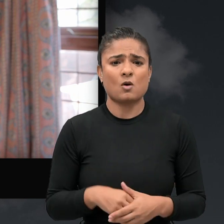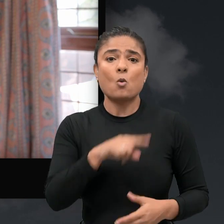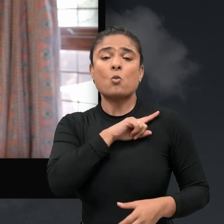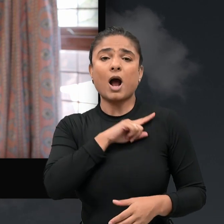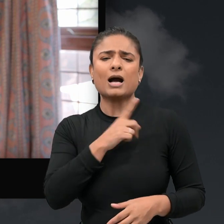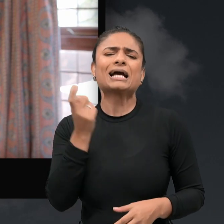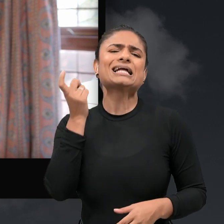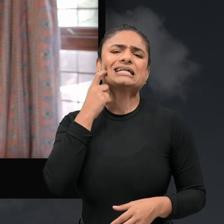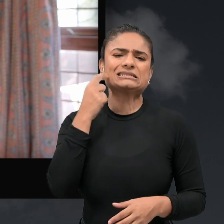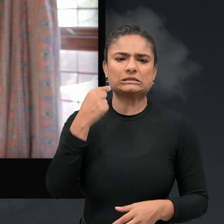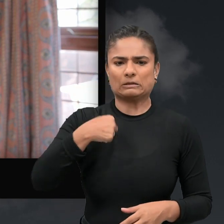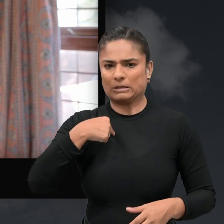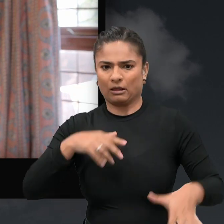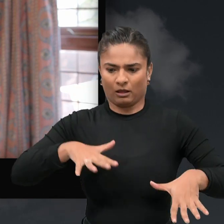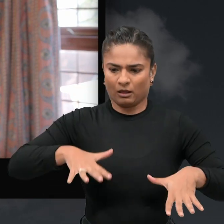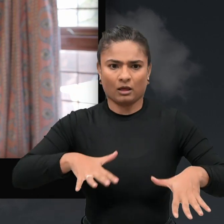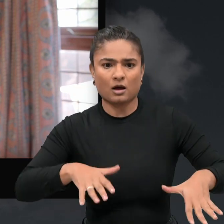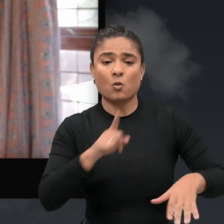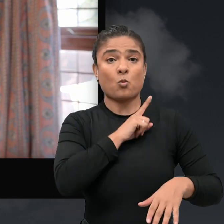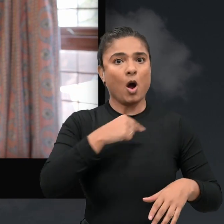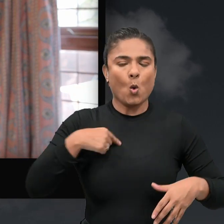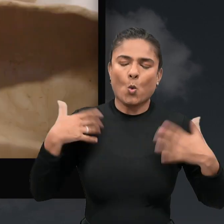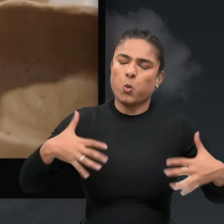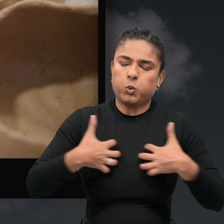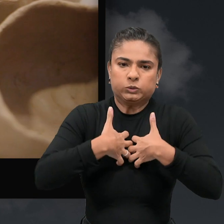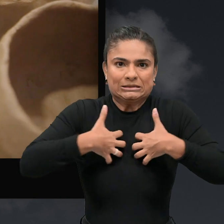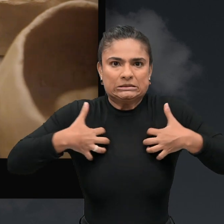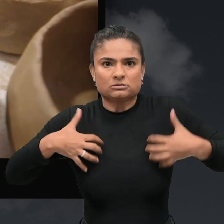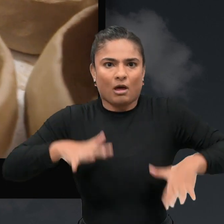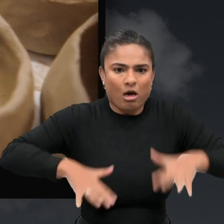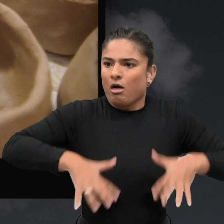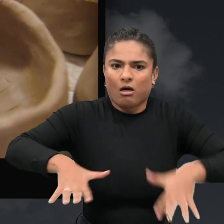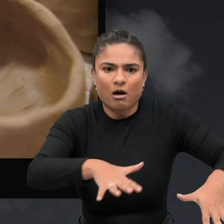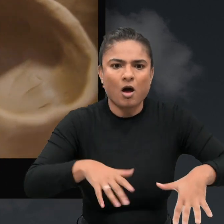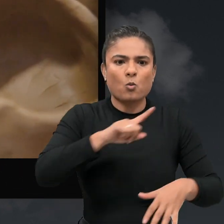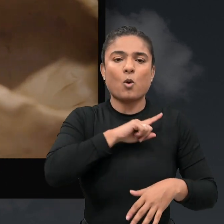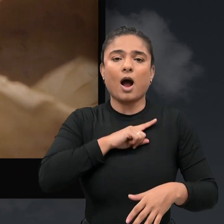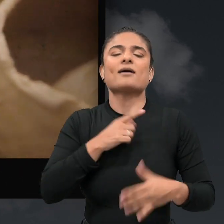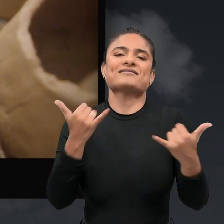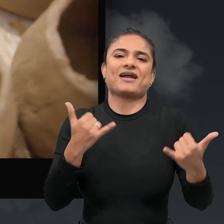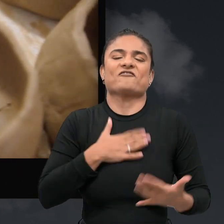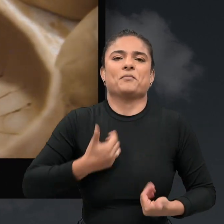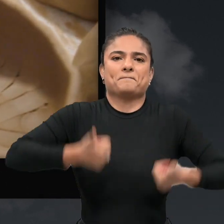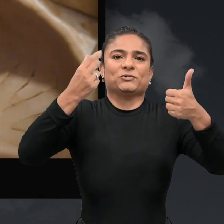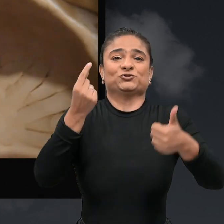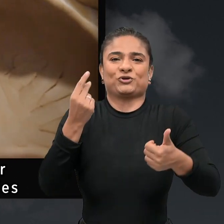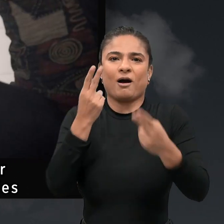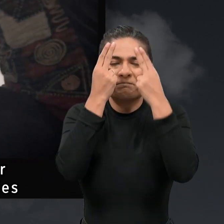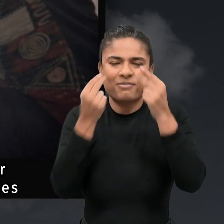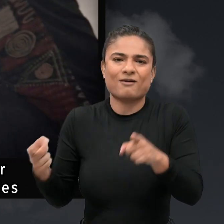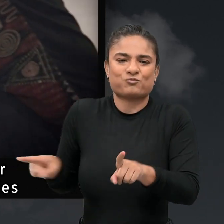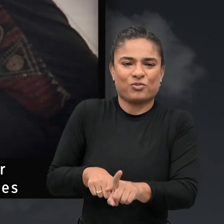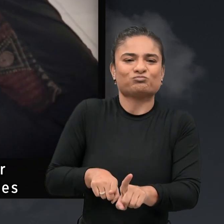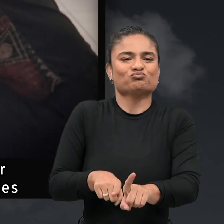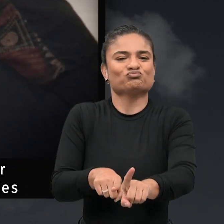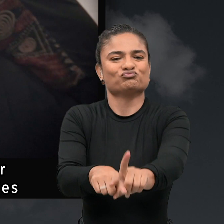difficult. It has been made a lot easier, and I'm a lot more anxious now that I have a guide dog.